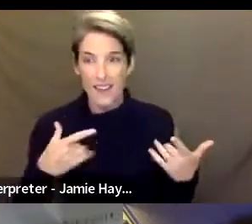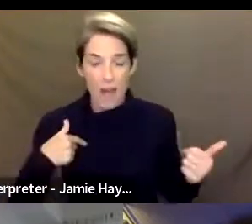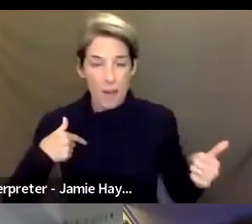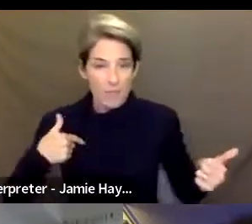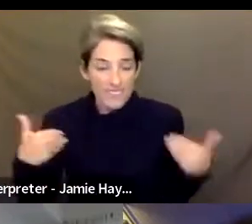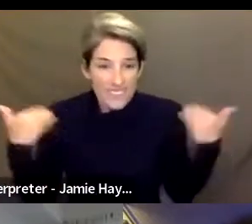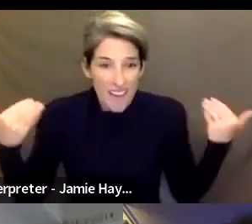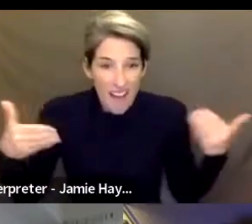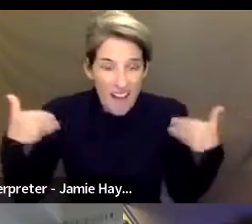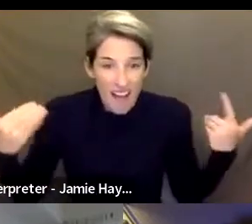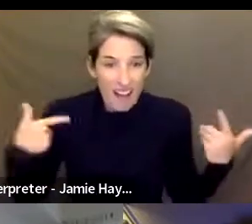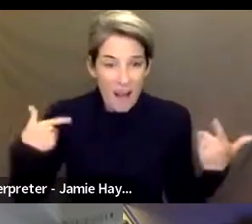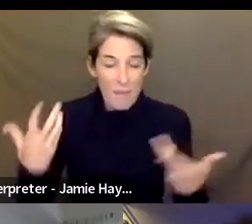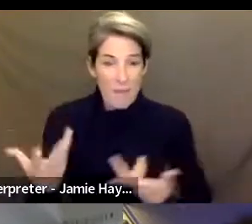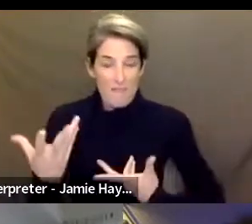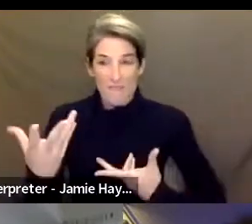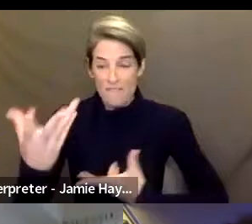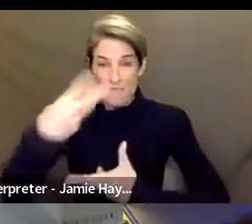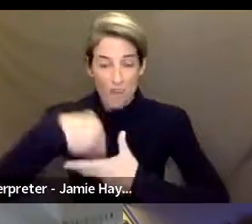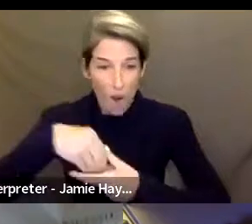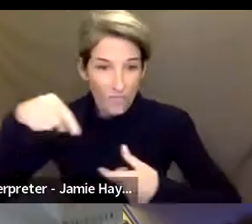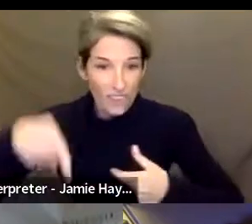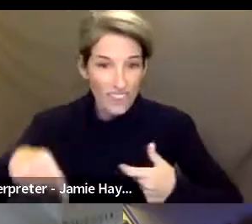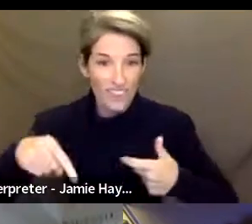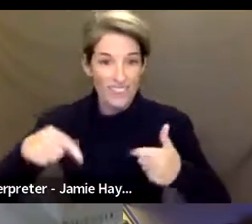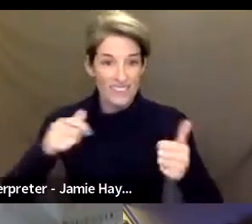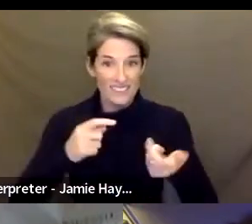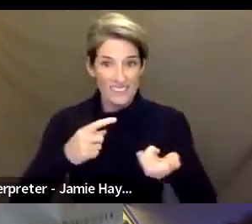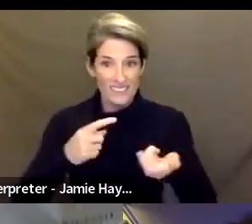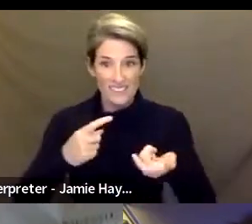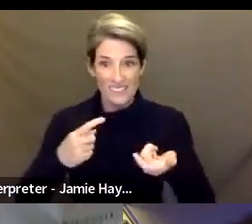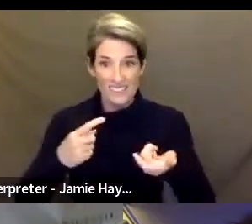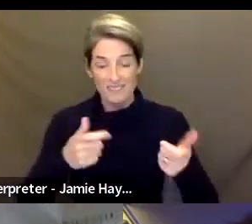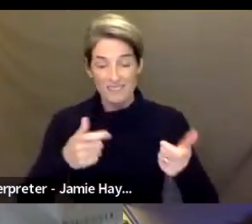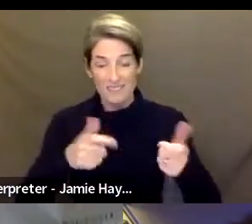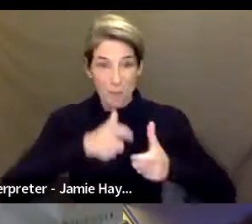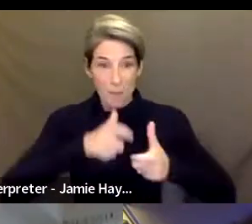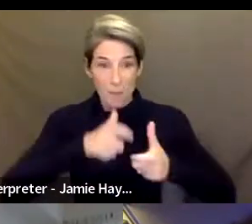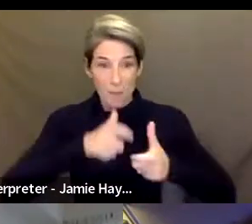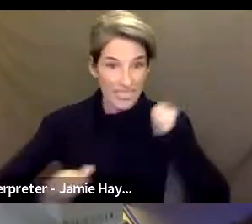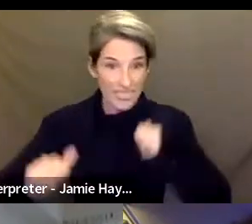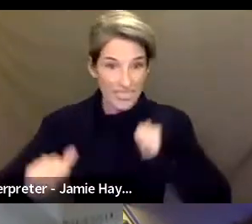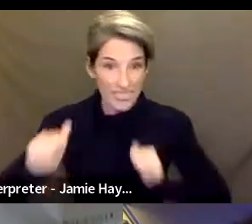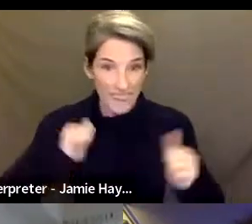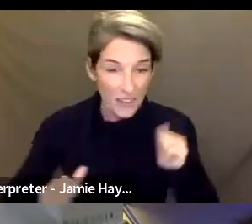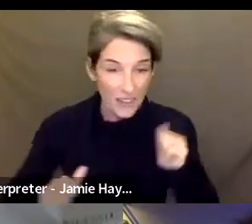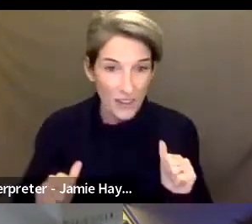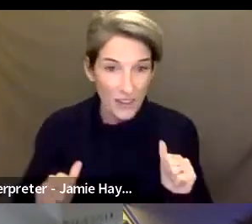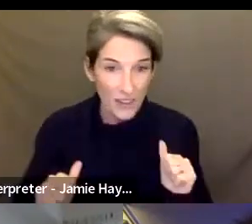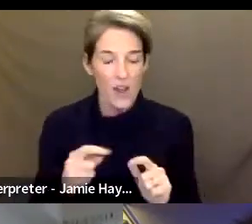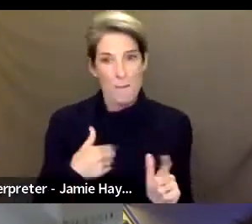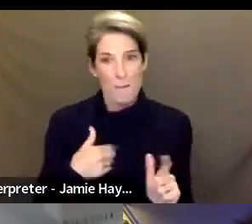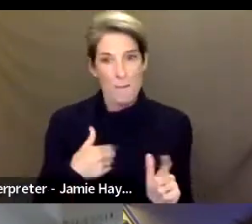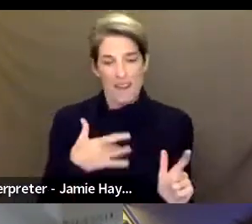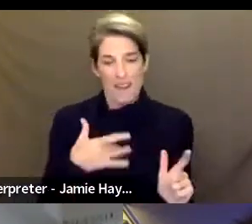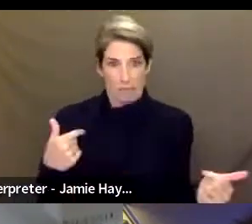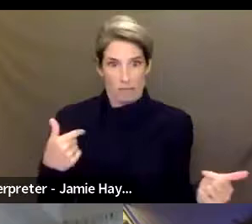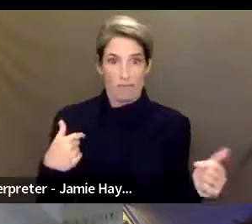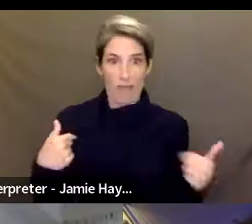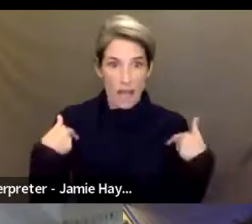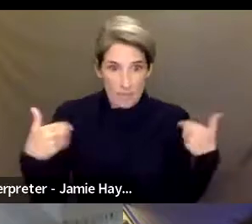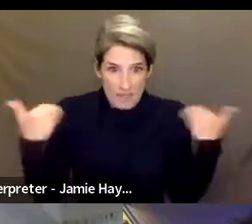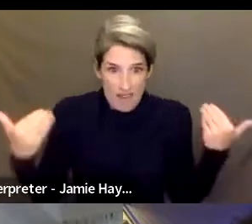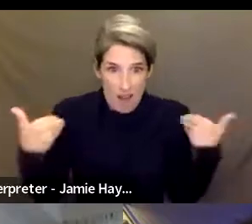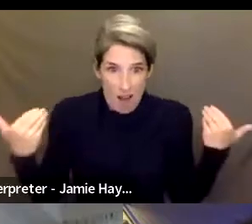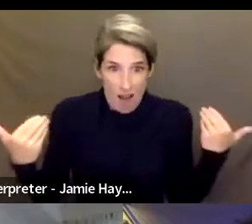I'm too early for this, which is another white supremacist colonial idea of, even though you're talented, you're